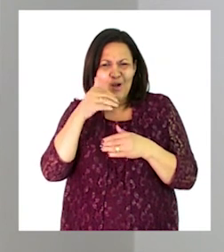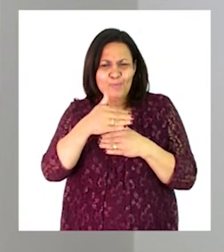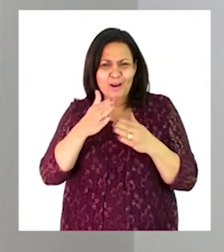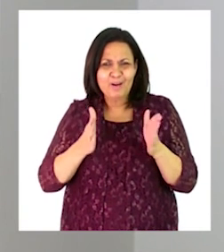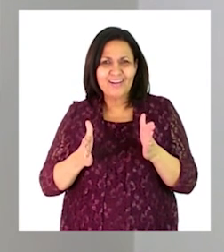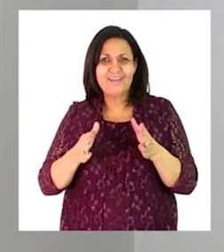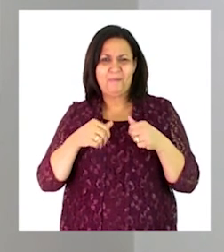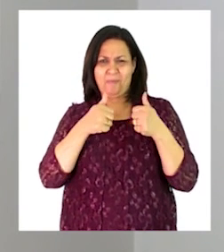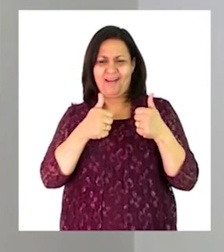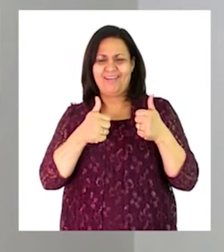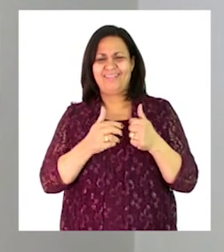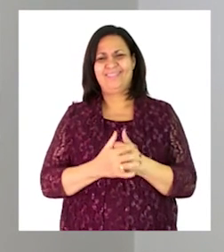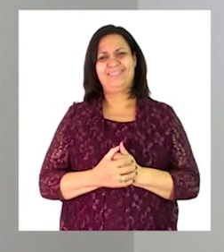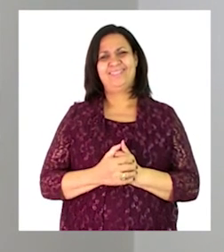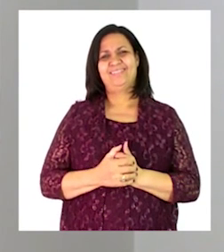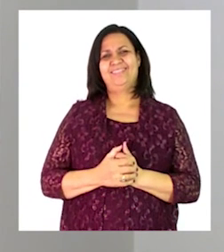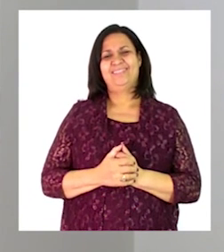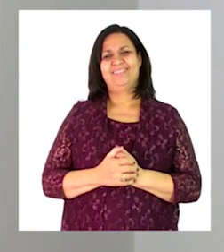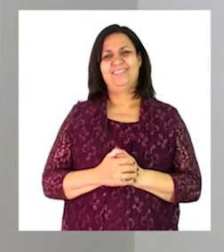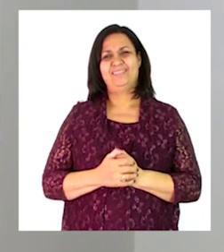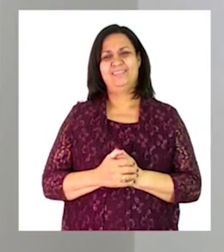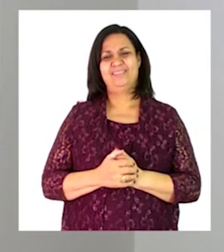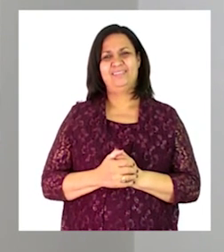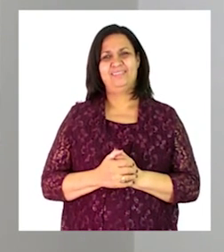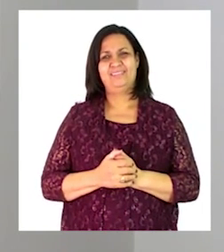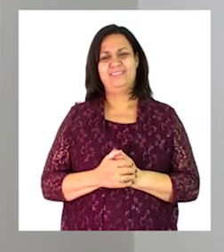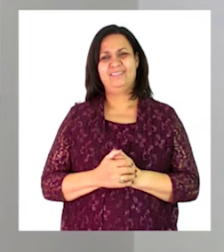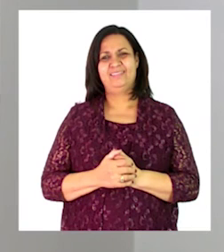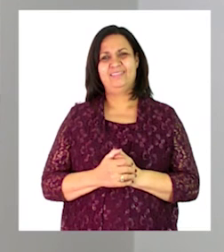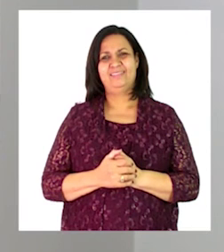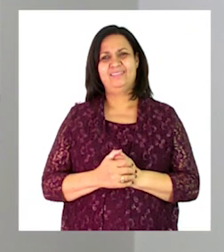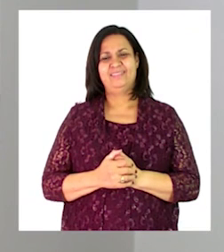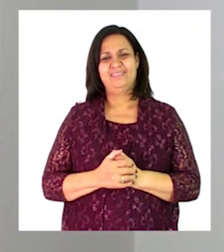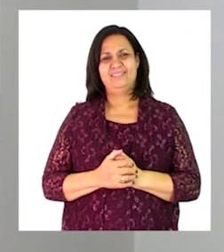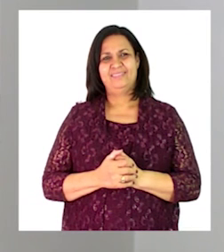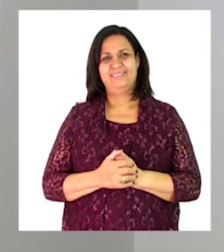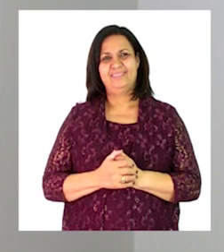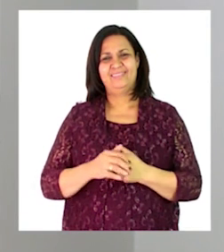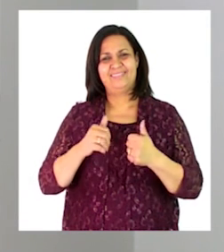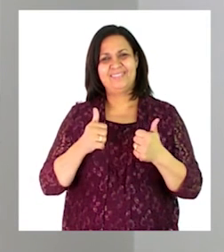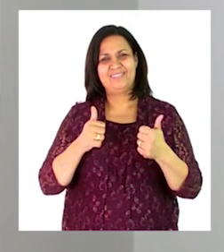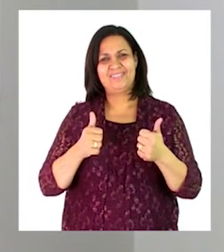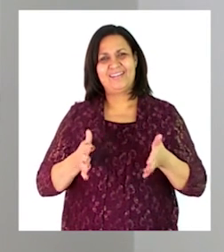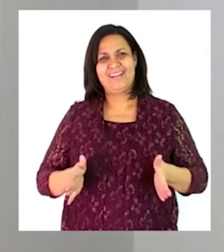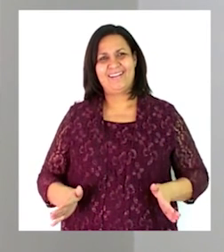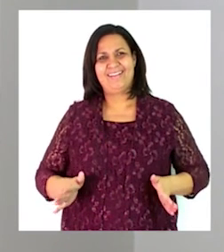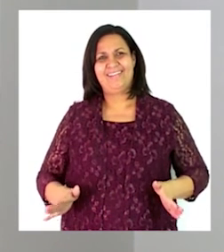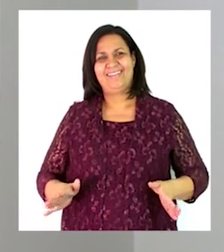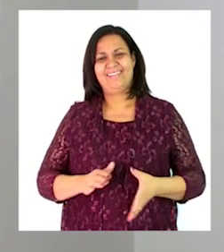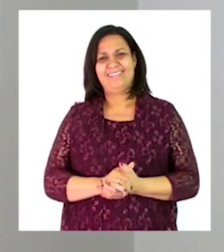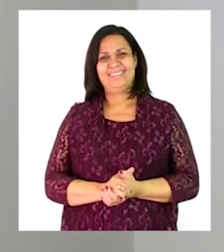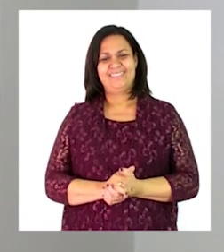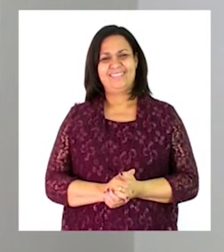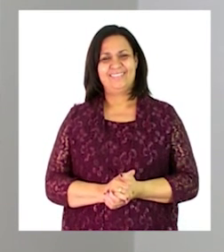Well done. That block is yellow and small. Good girl. Good.